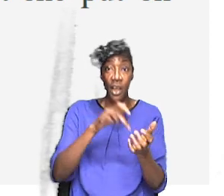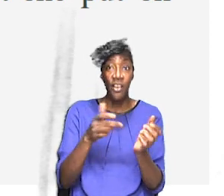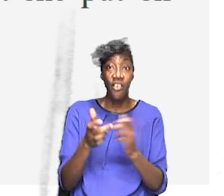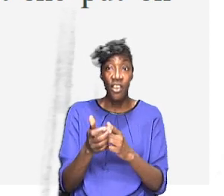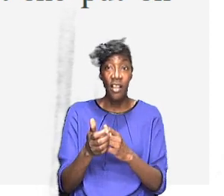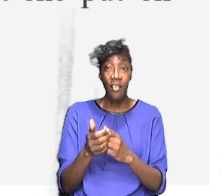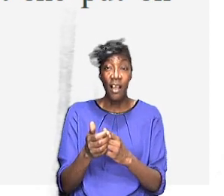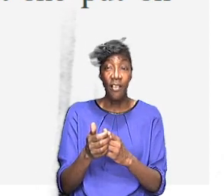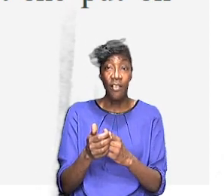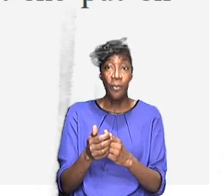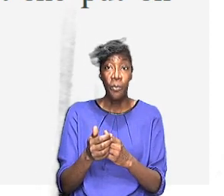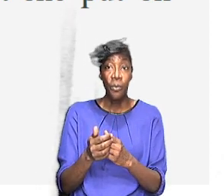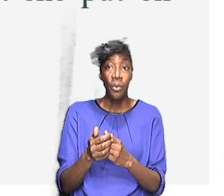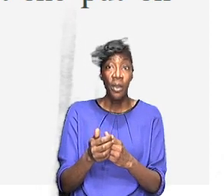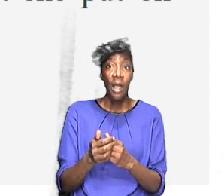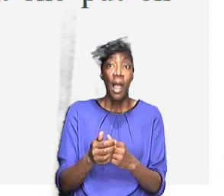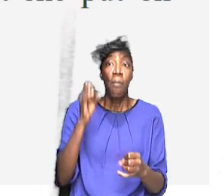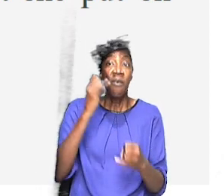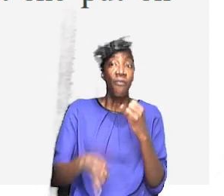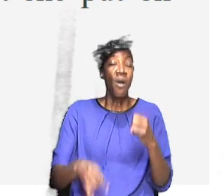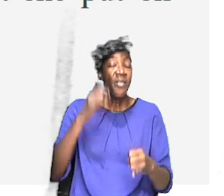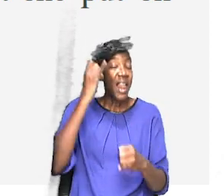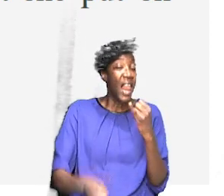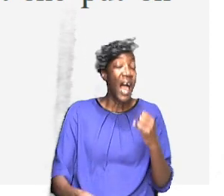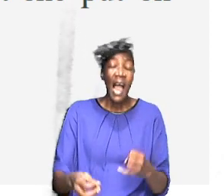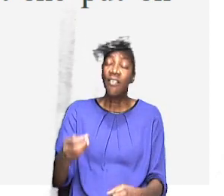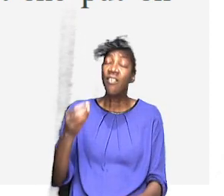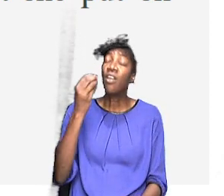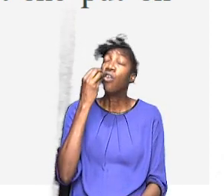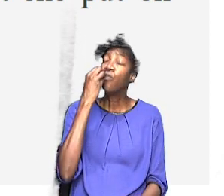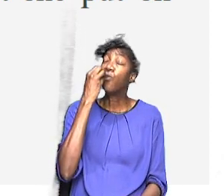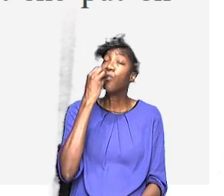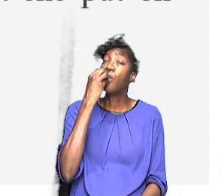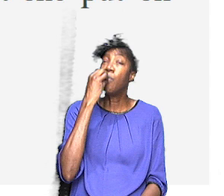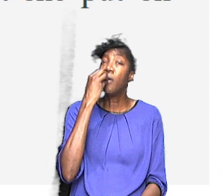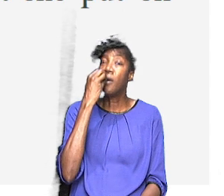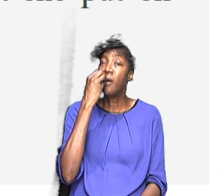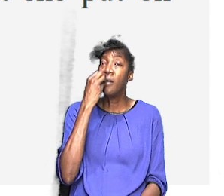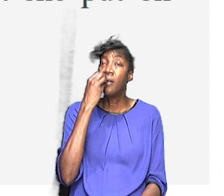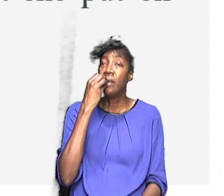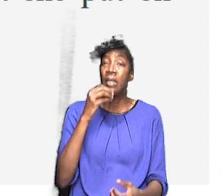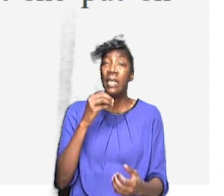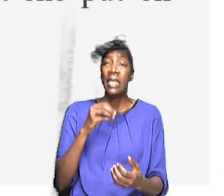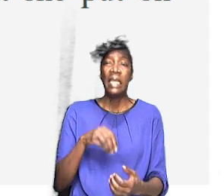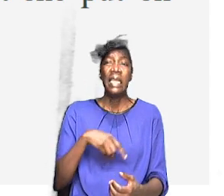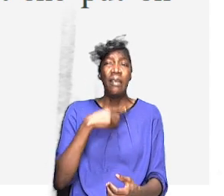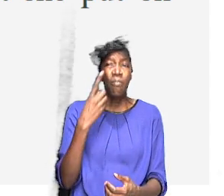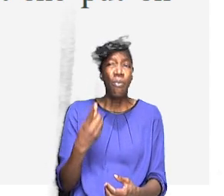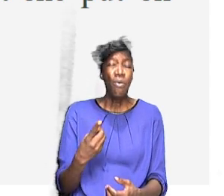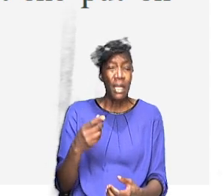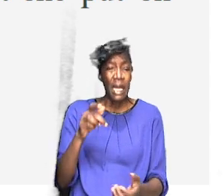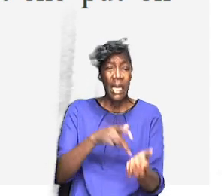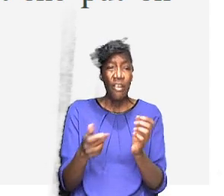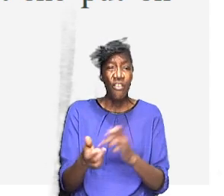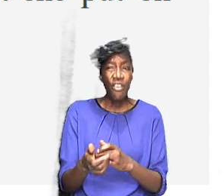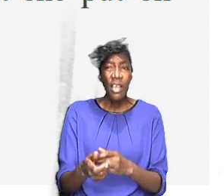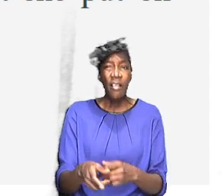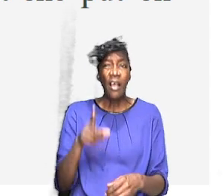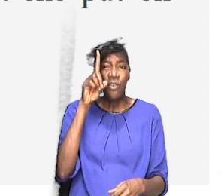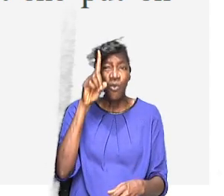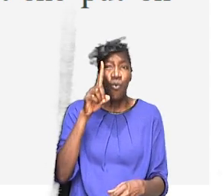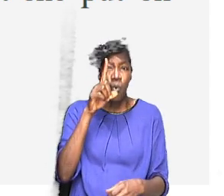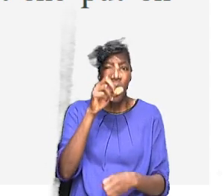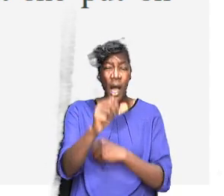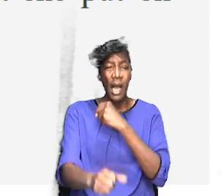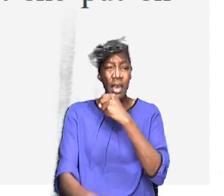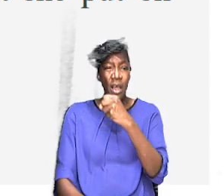And the Bible declares in Mark chapter 14 that the anointment she put on Jesus' word a full year's wage.